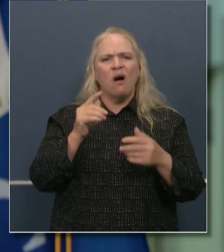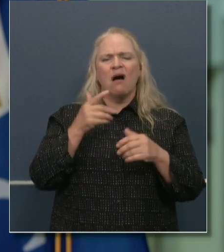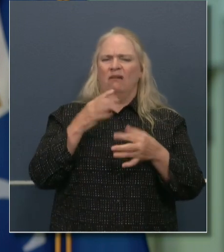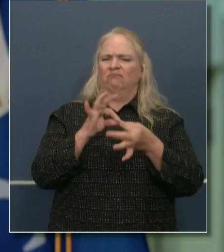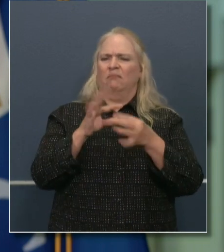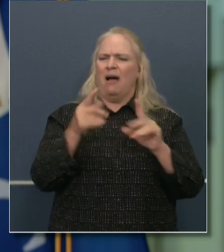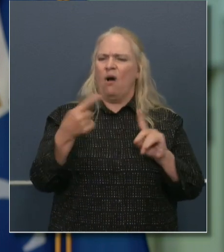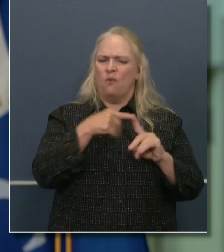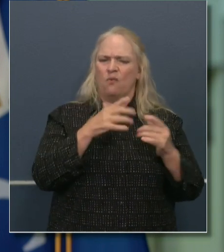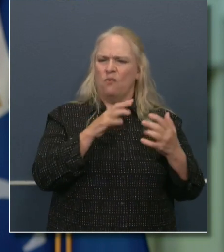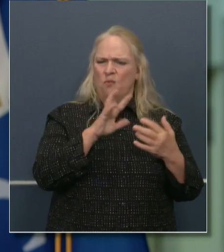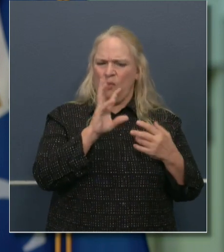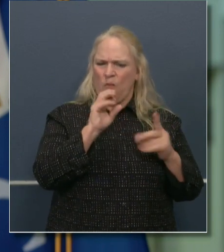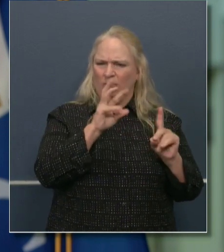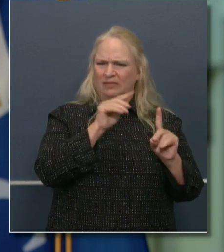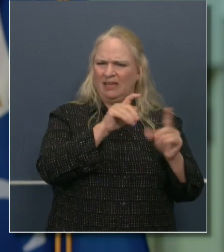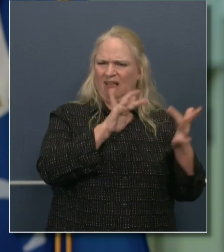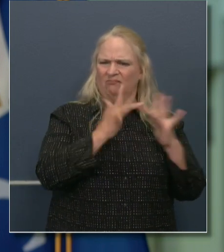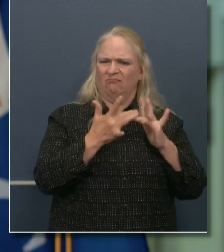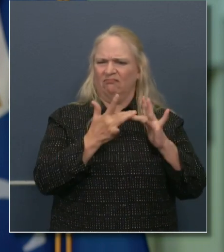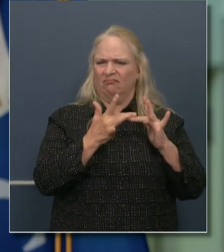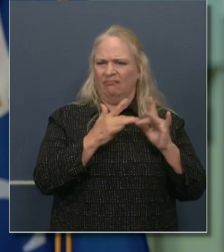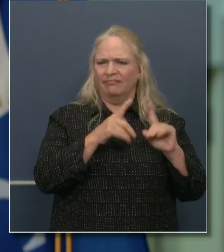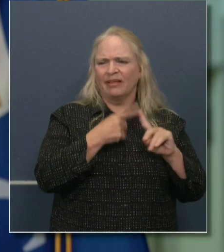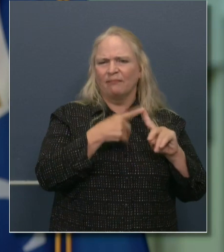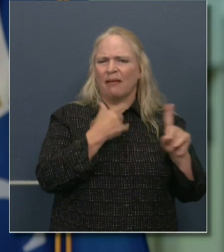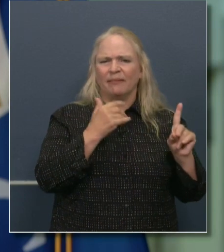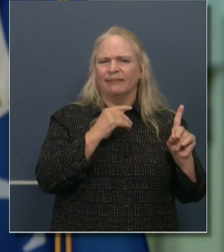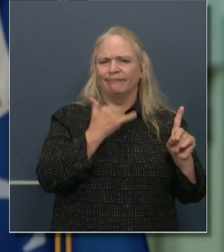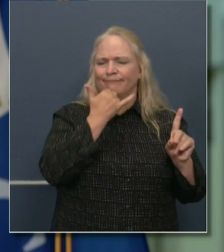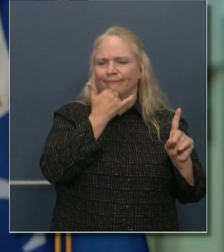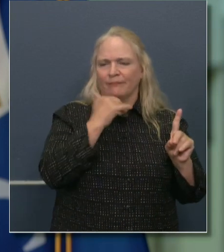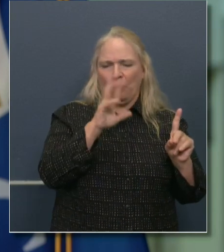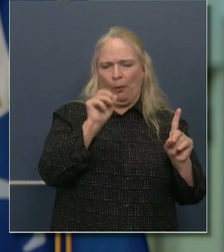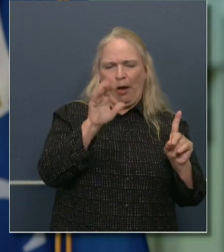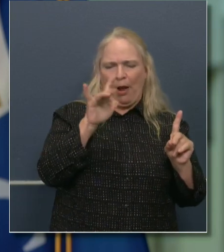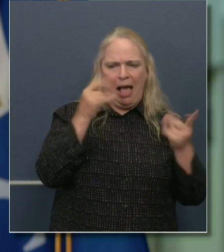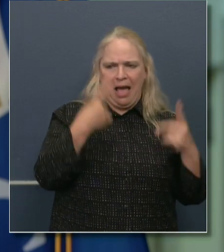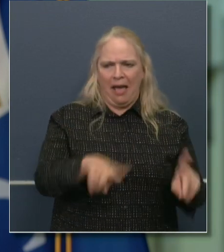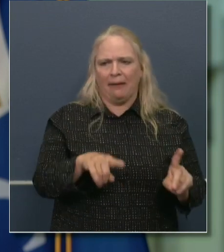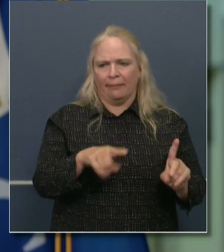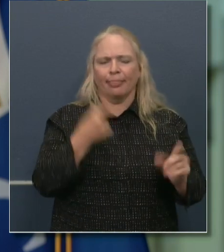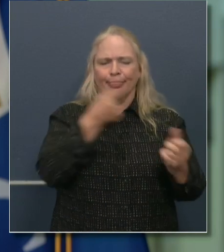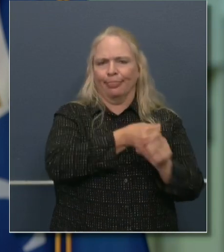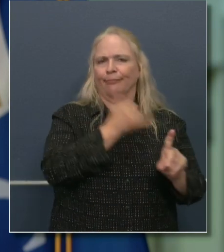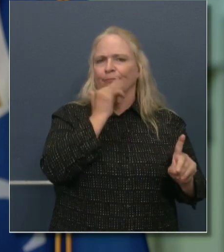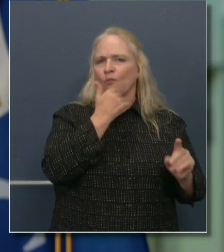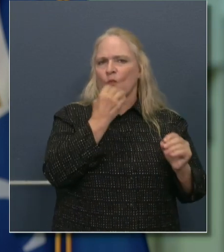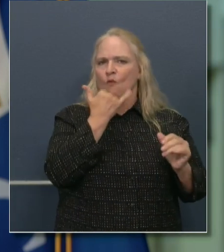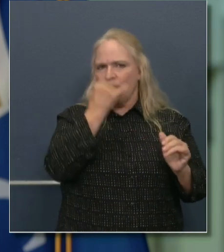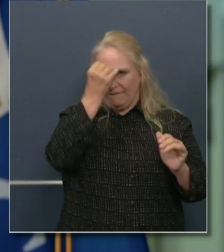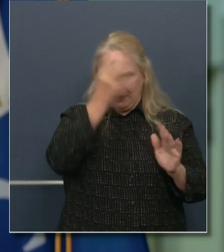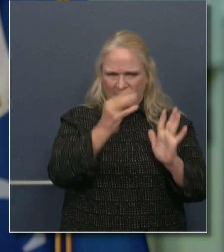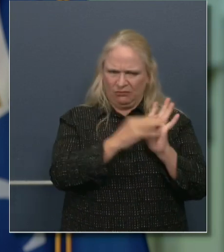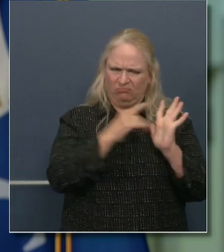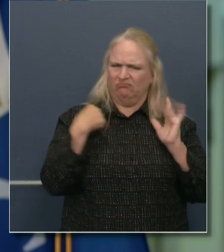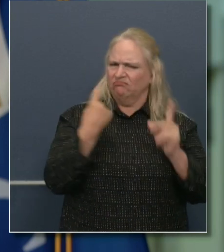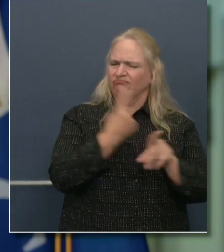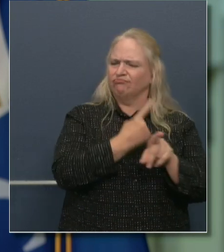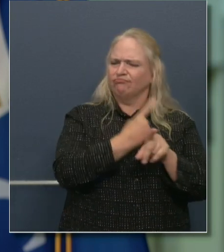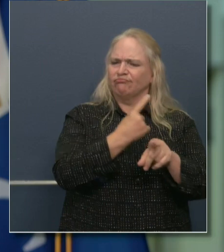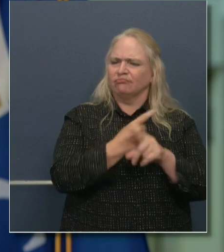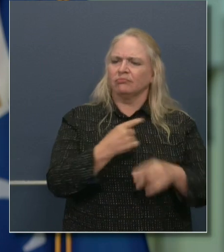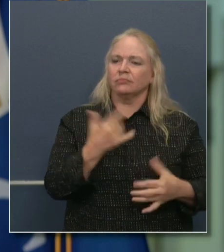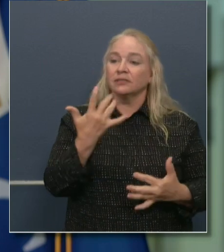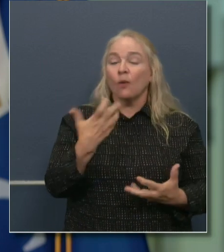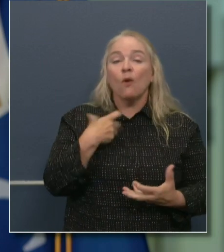a rare occurrence in many, many months. I've not seen that happen, forgive me. But as it relates to Alameda County, as it